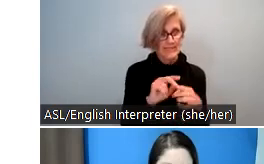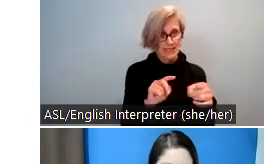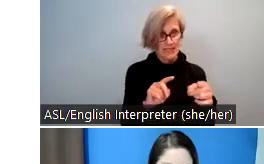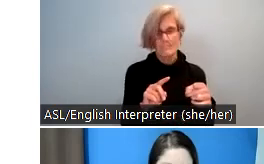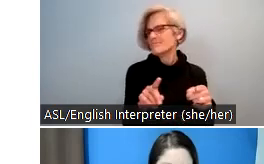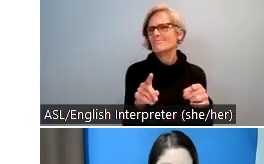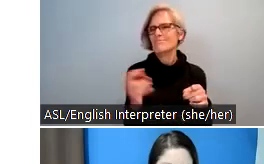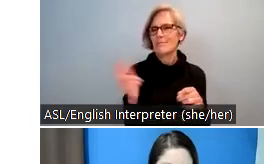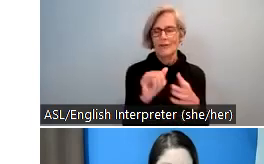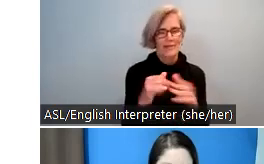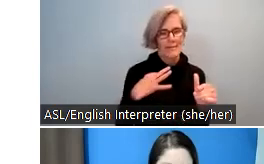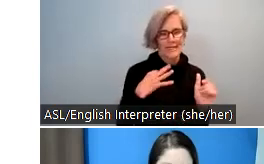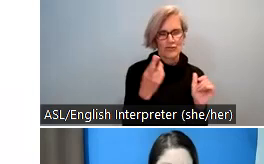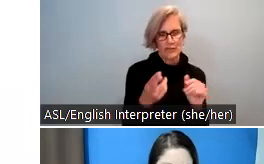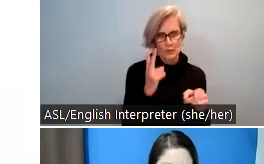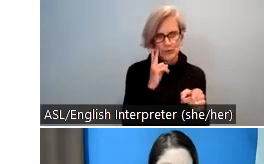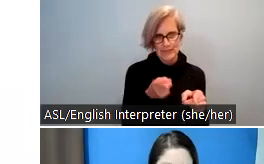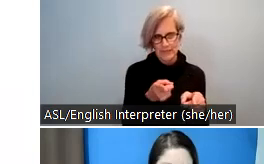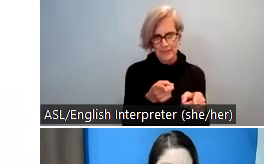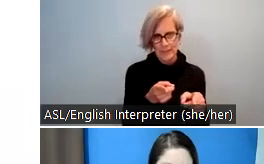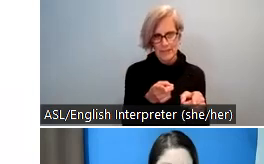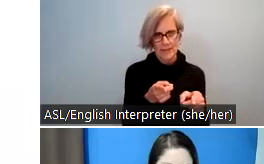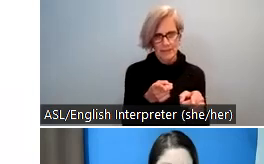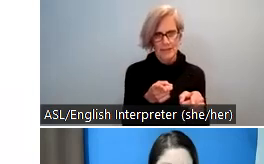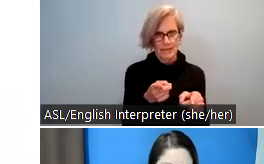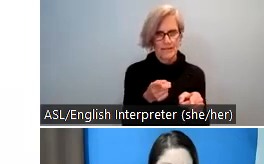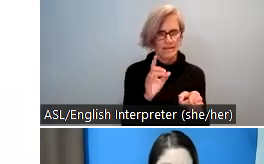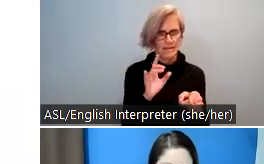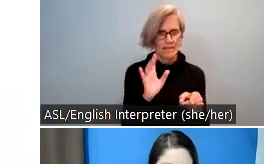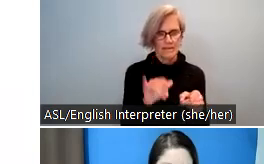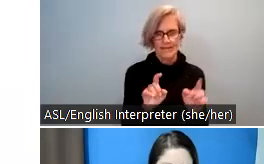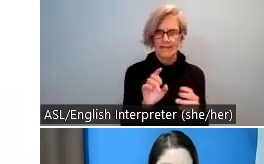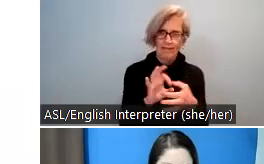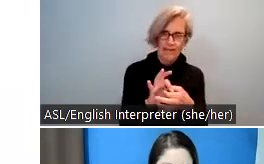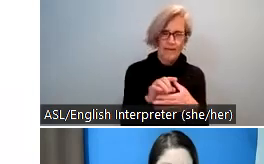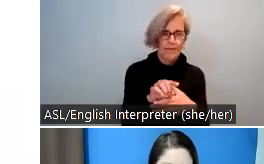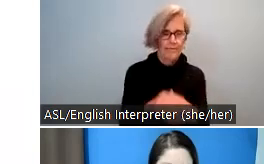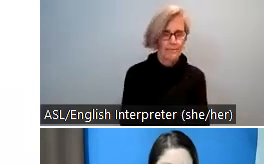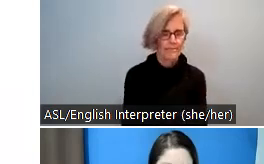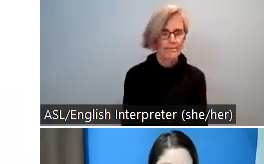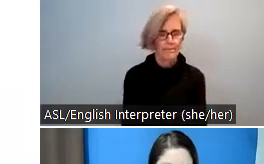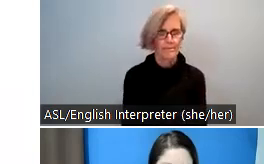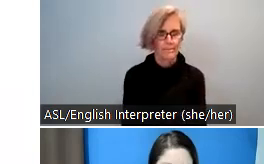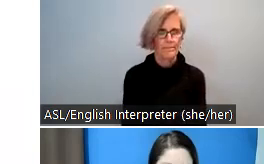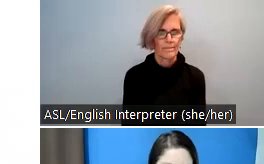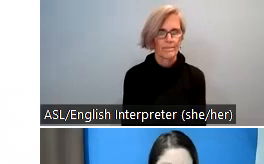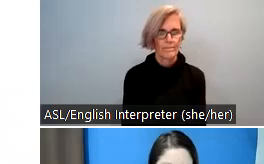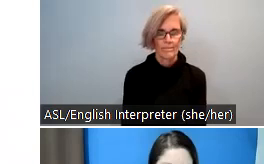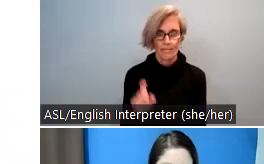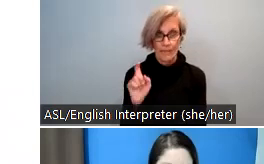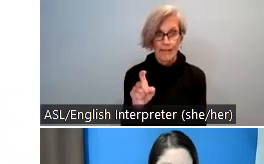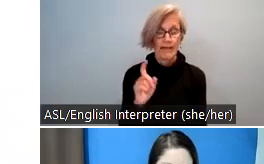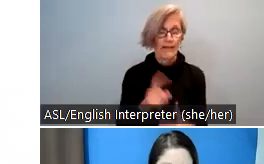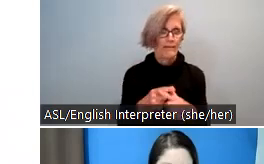application resources that I mentioned, this is the link to the project budget template. You click on this link and it'll